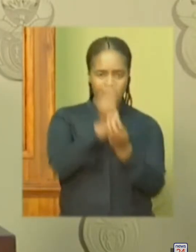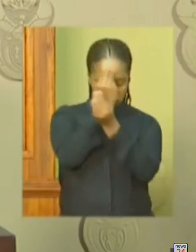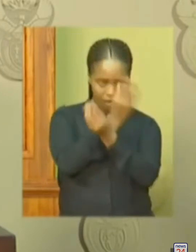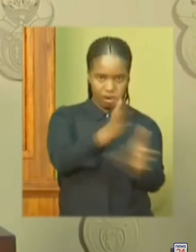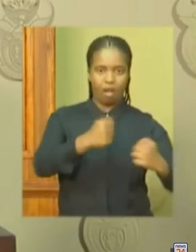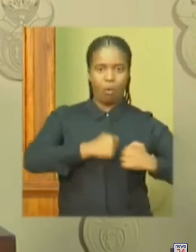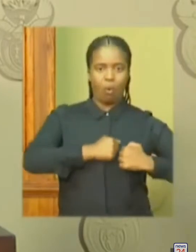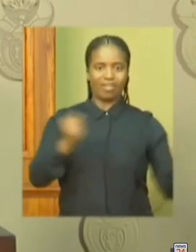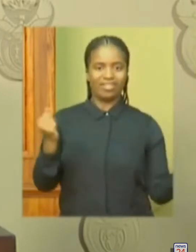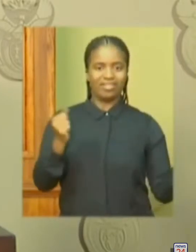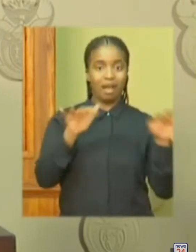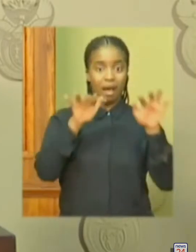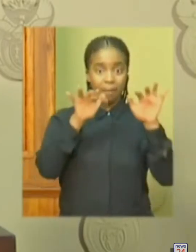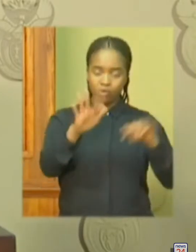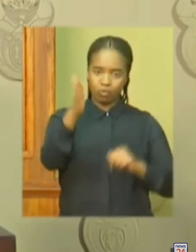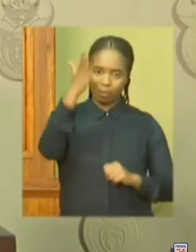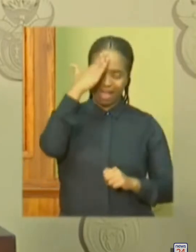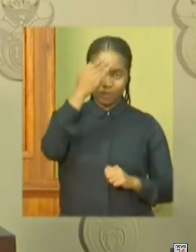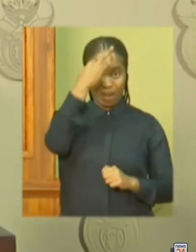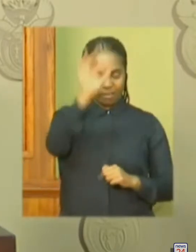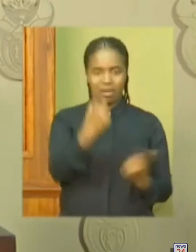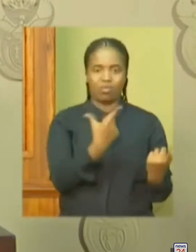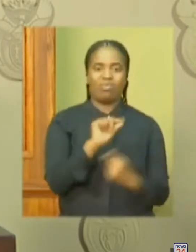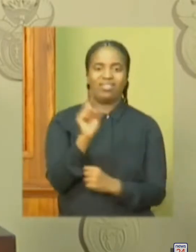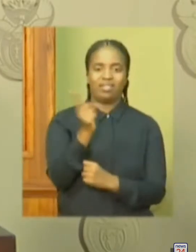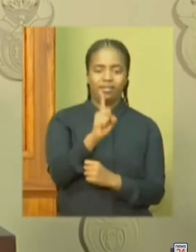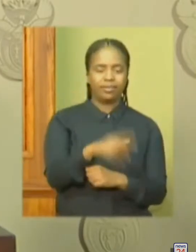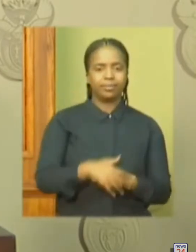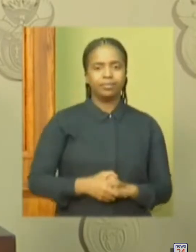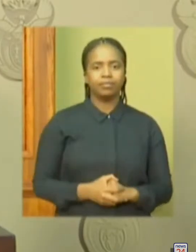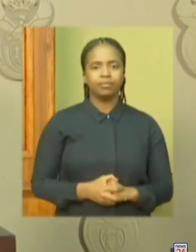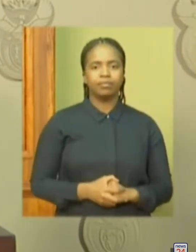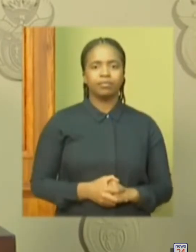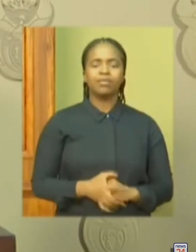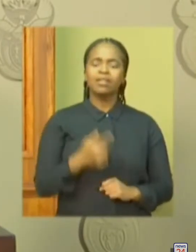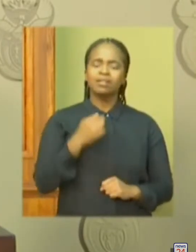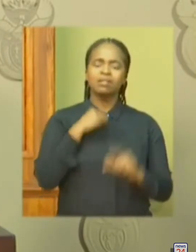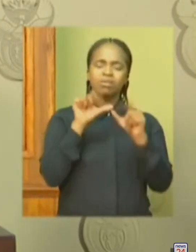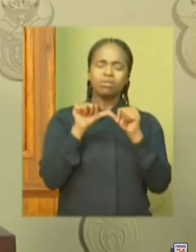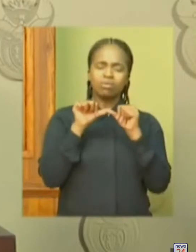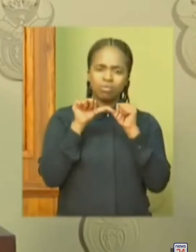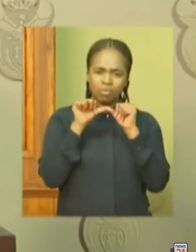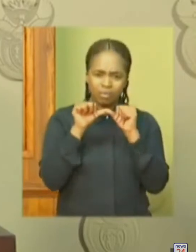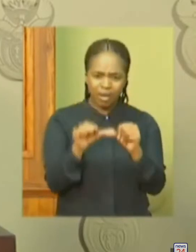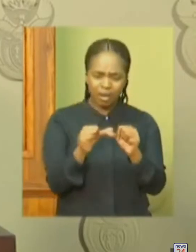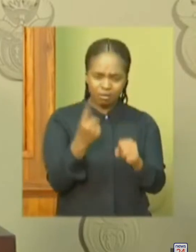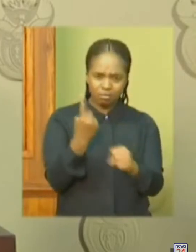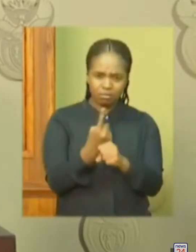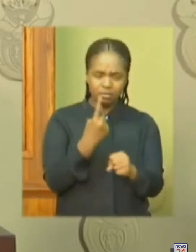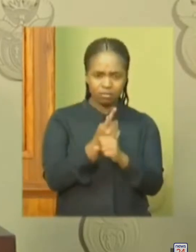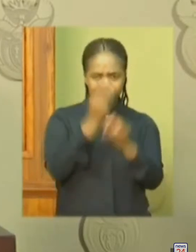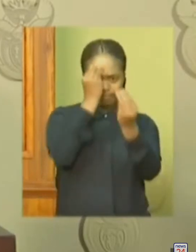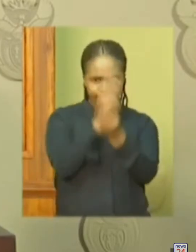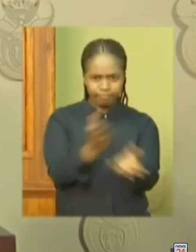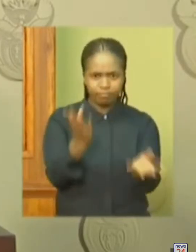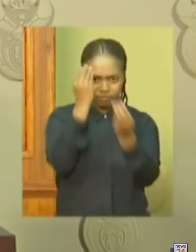this country, to continue to be forthright on the state of the pandemic.